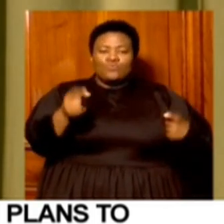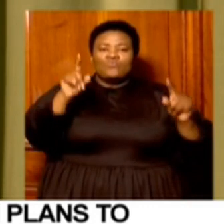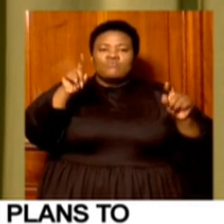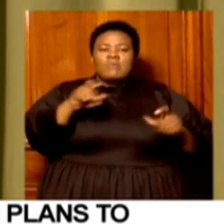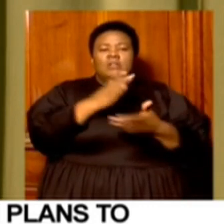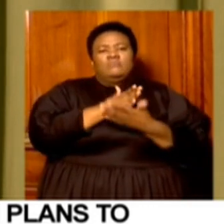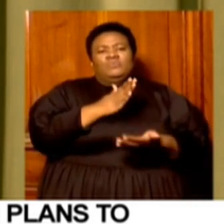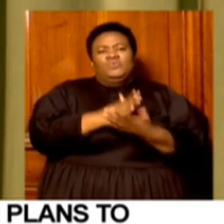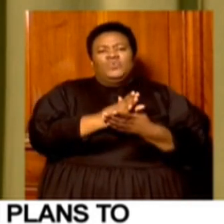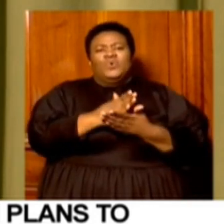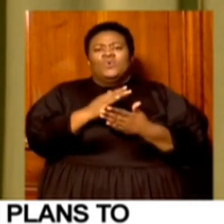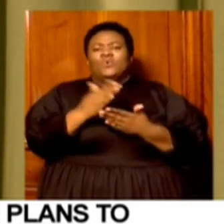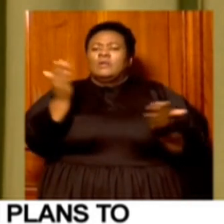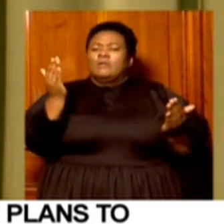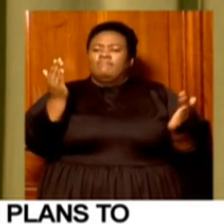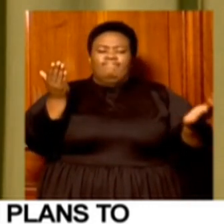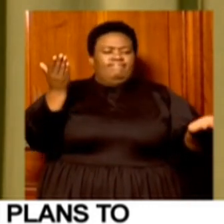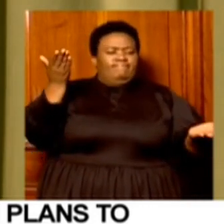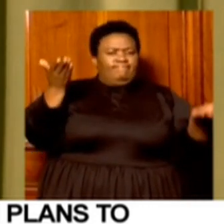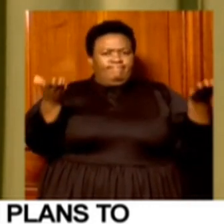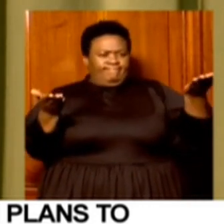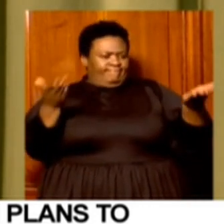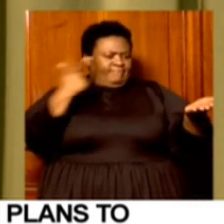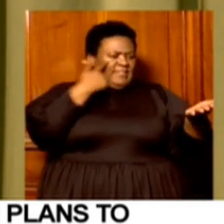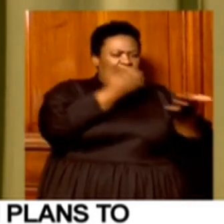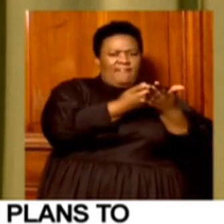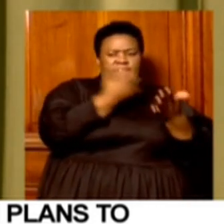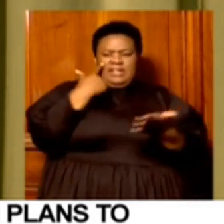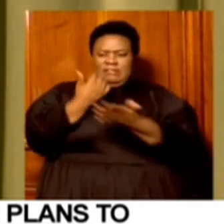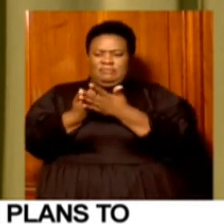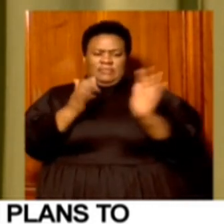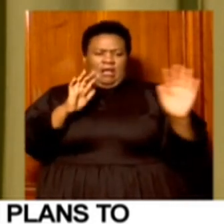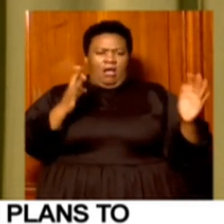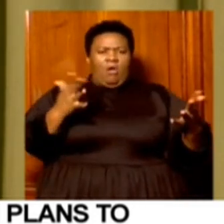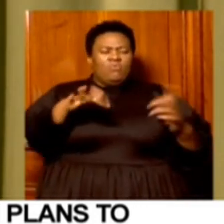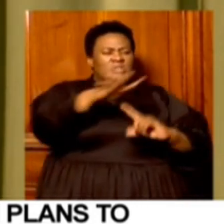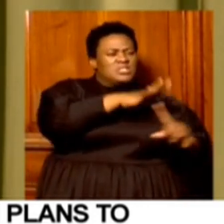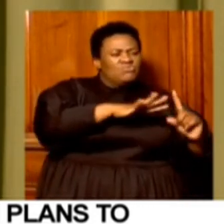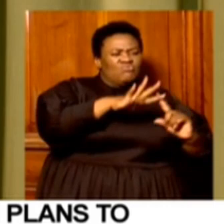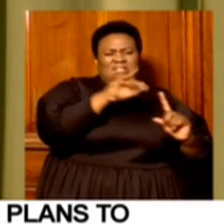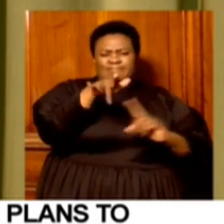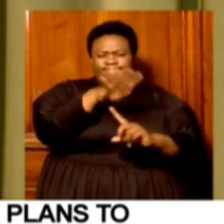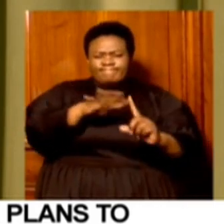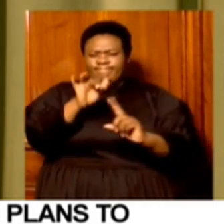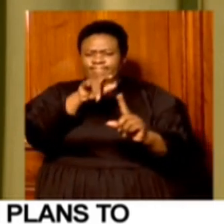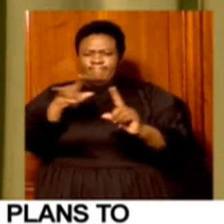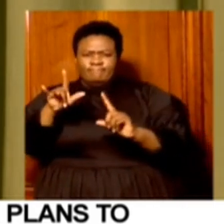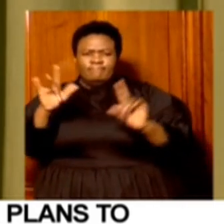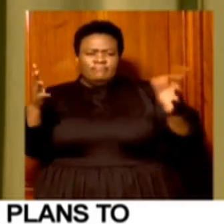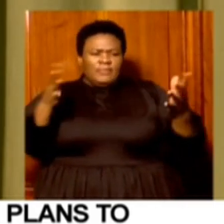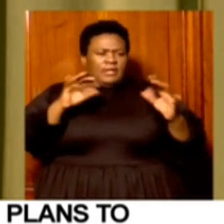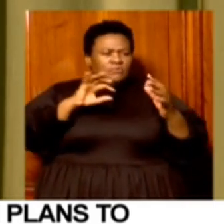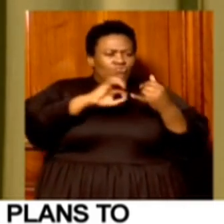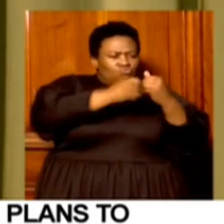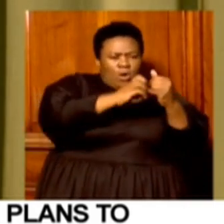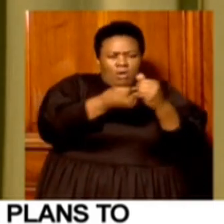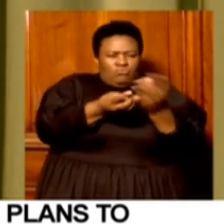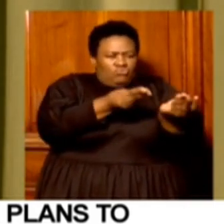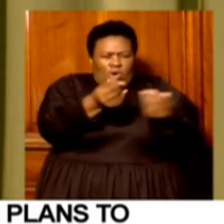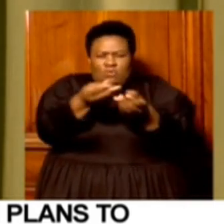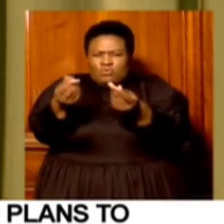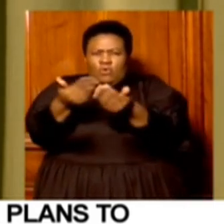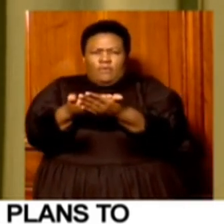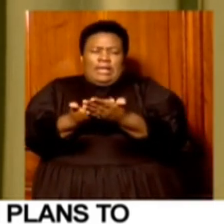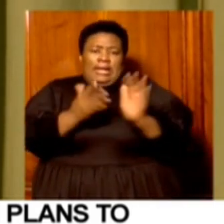evidence before us in terms of each situation that we are confronted with. And the taxi